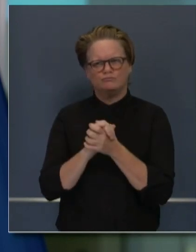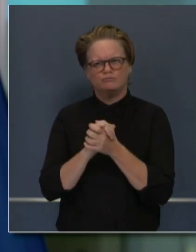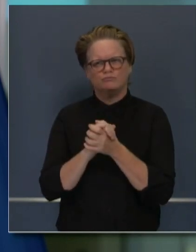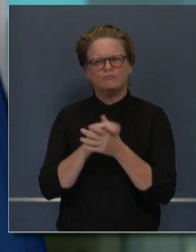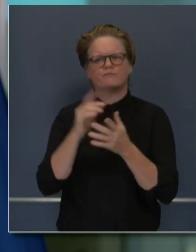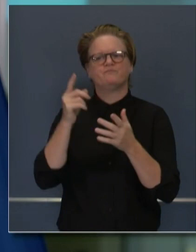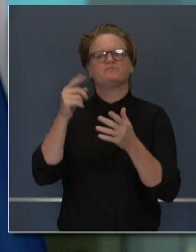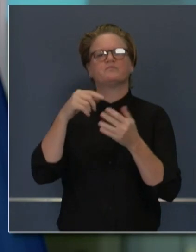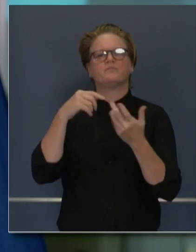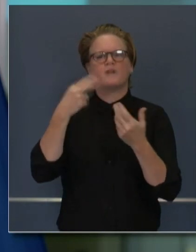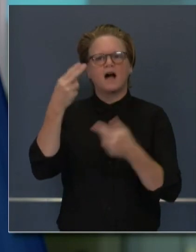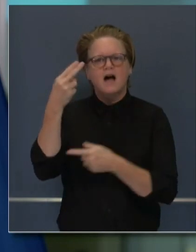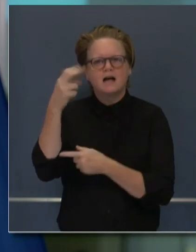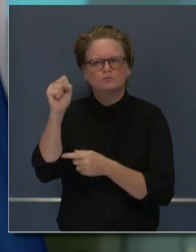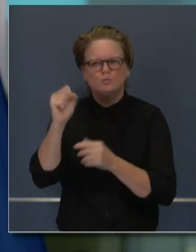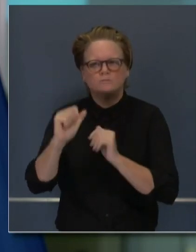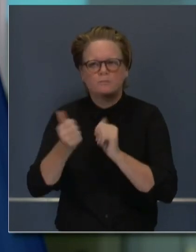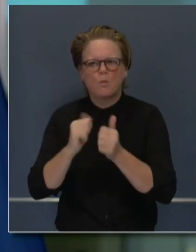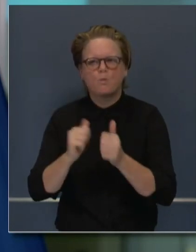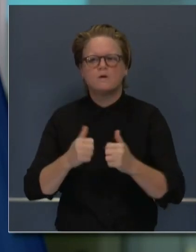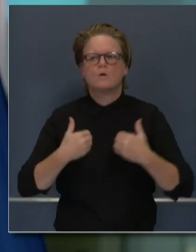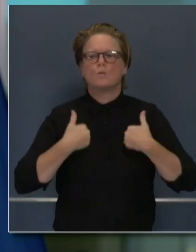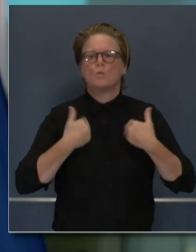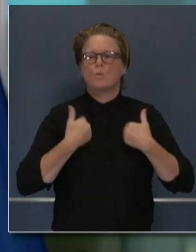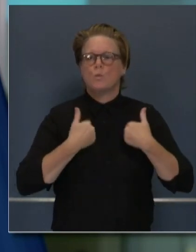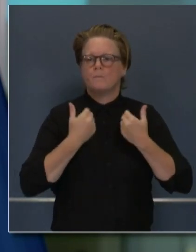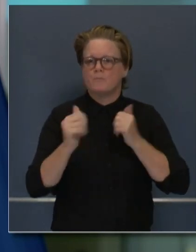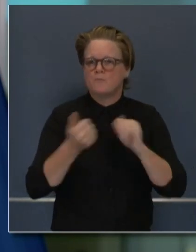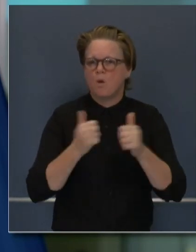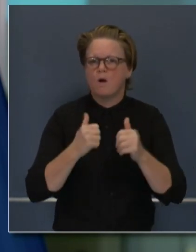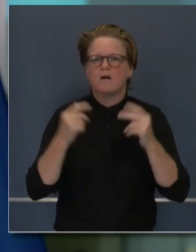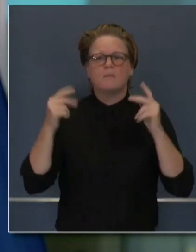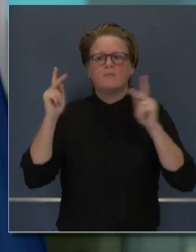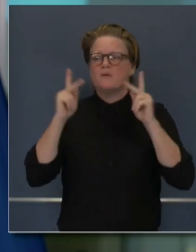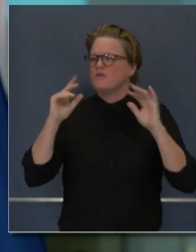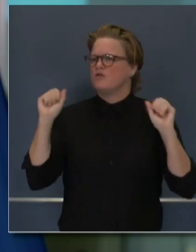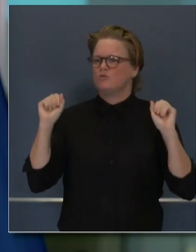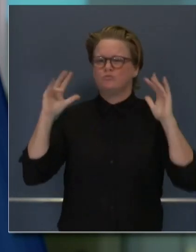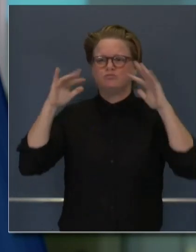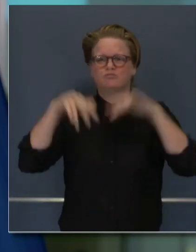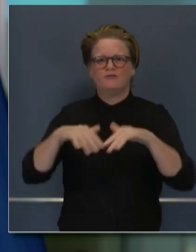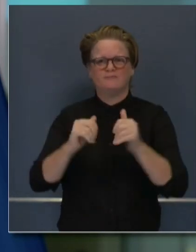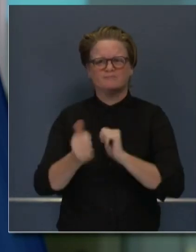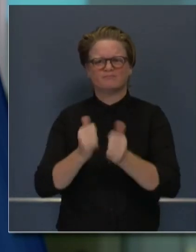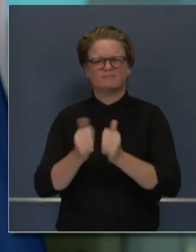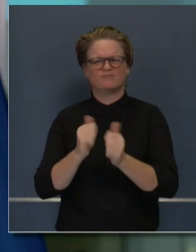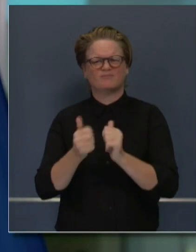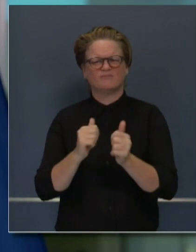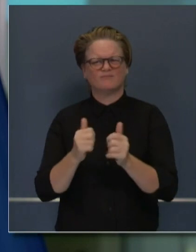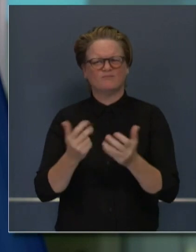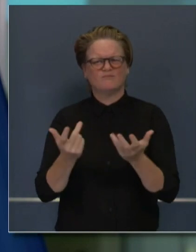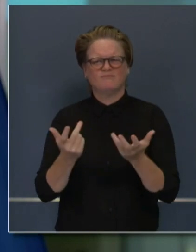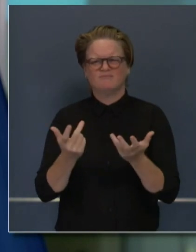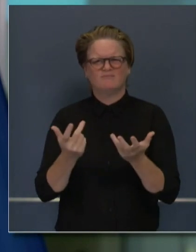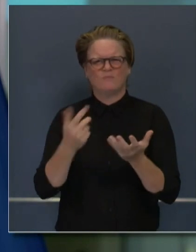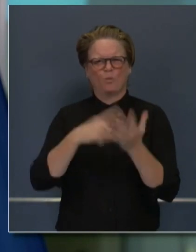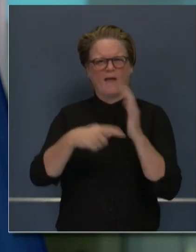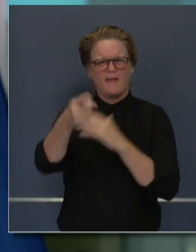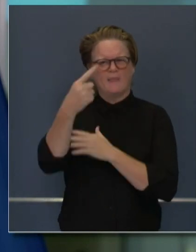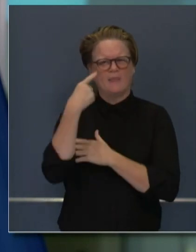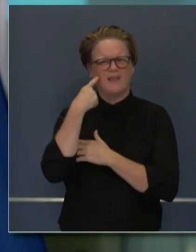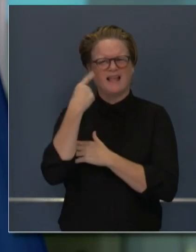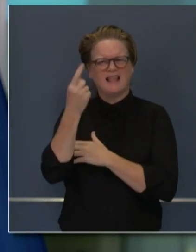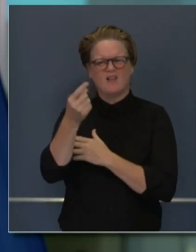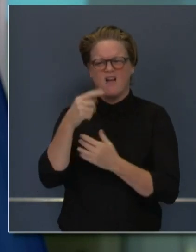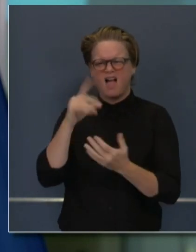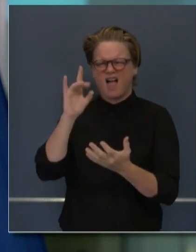sports returning to competition will be coming soon. I'm wondering if you have an update, and what is your message to approximately 800,000